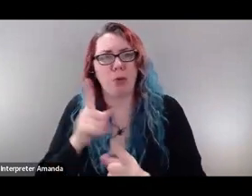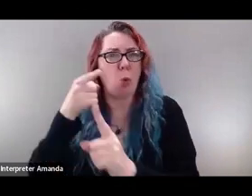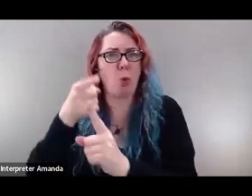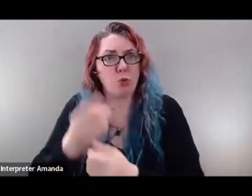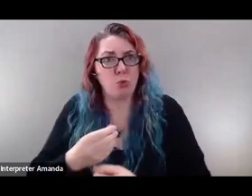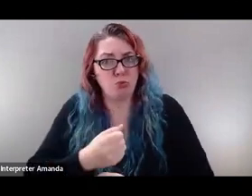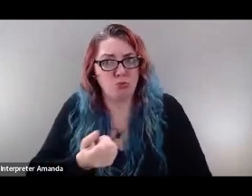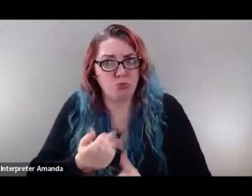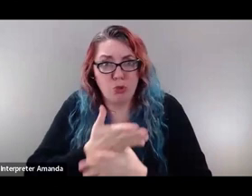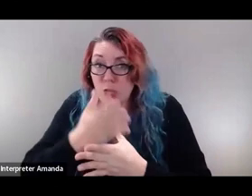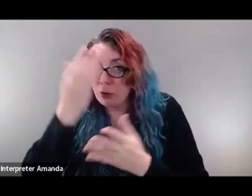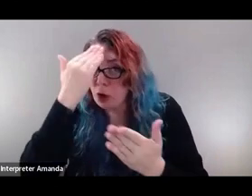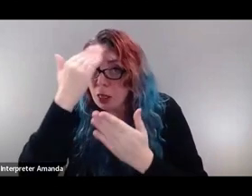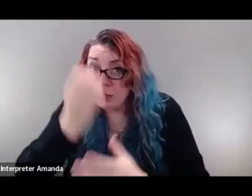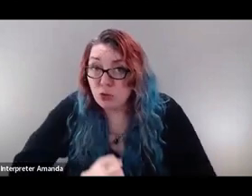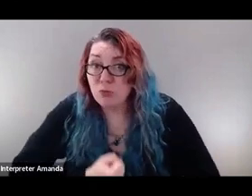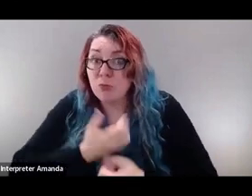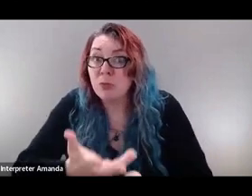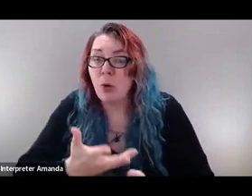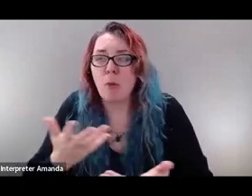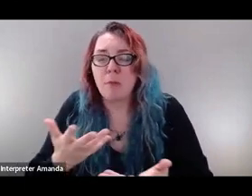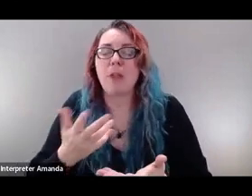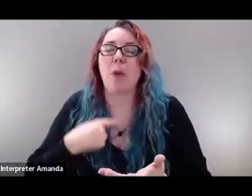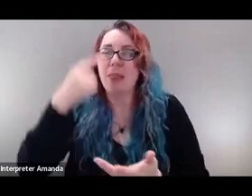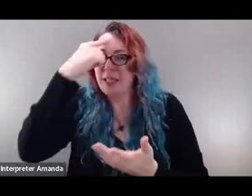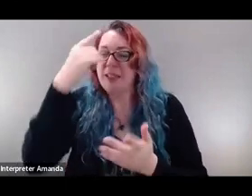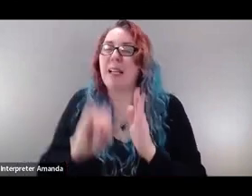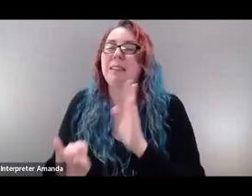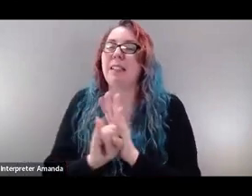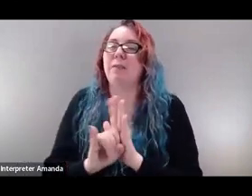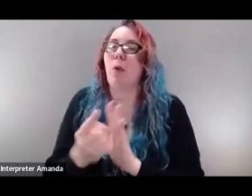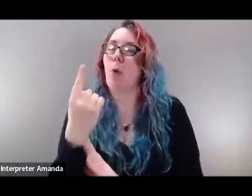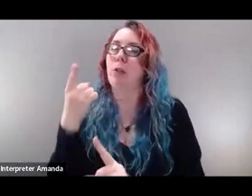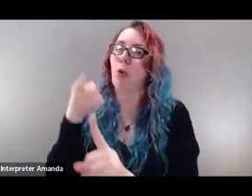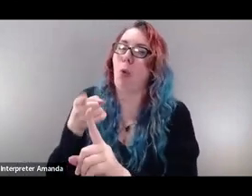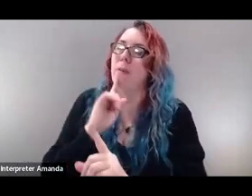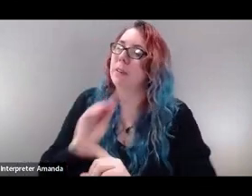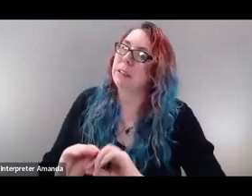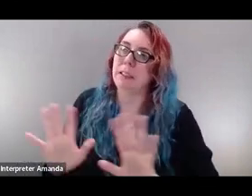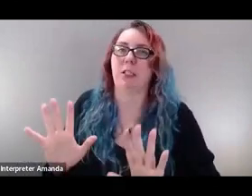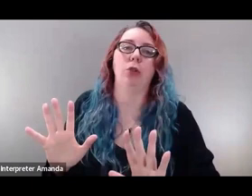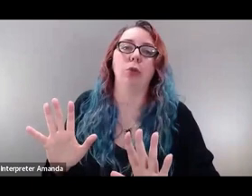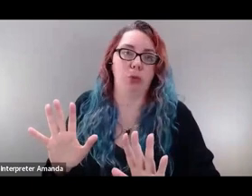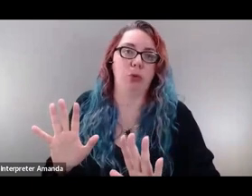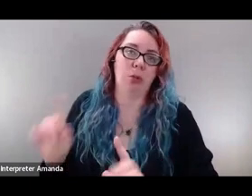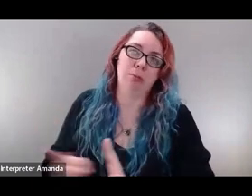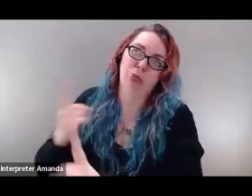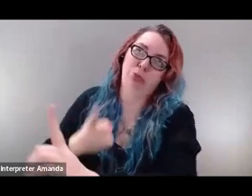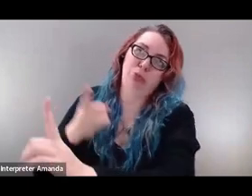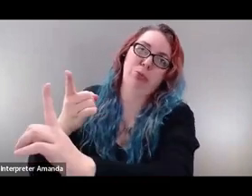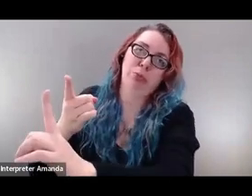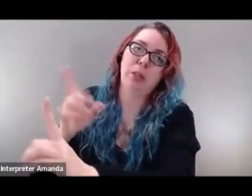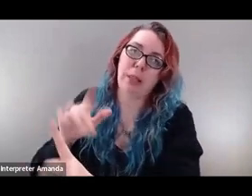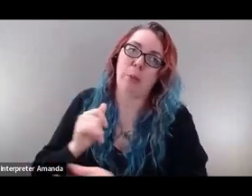So just identifying what goal would be helpful to pursue. And then from that, are there